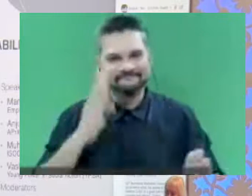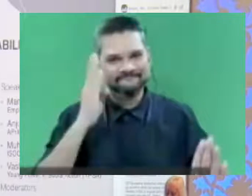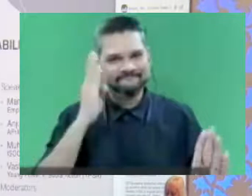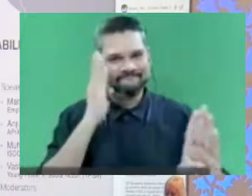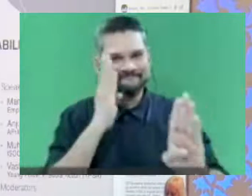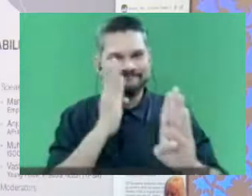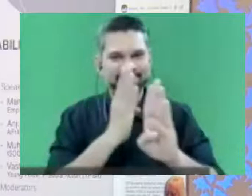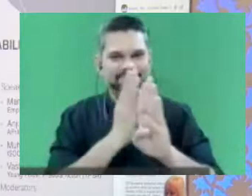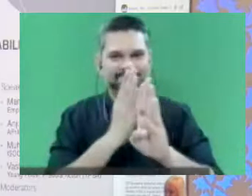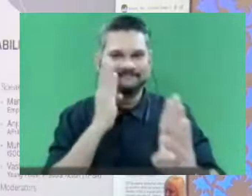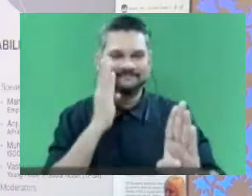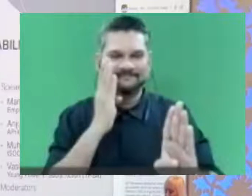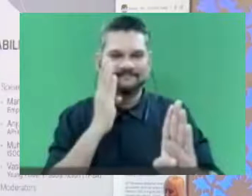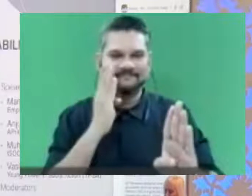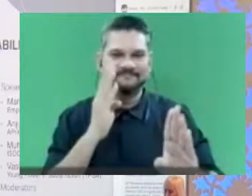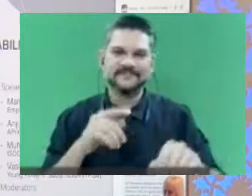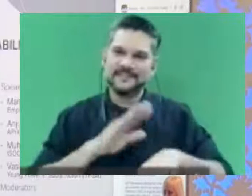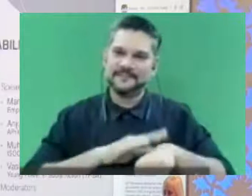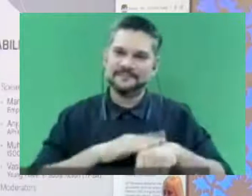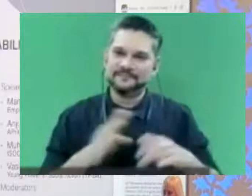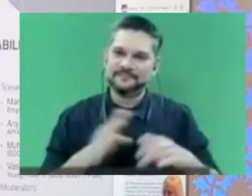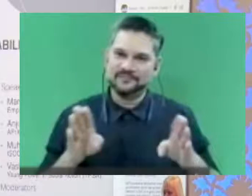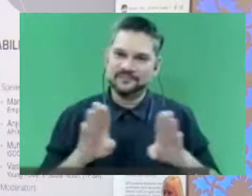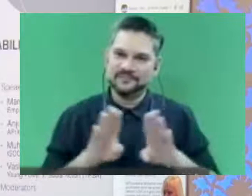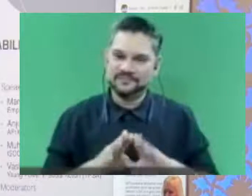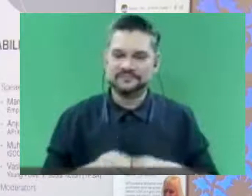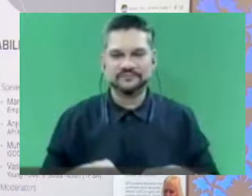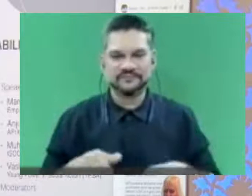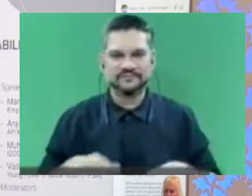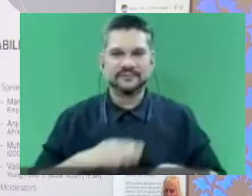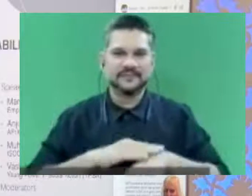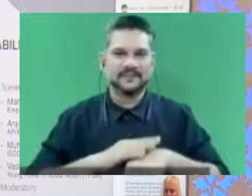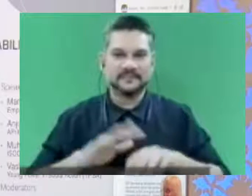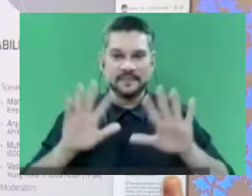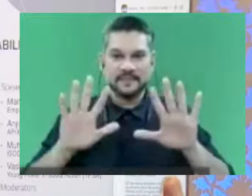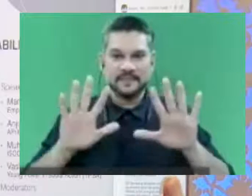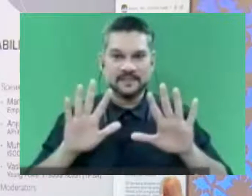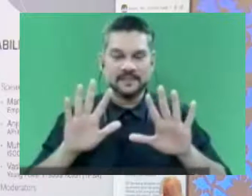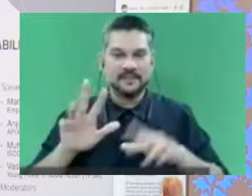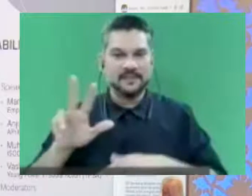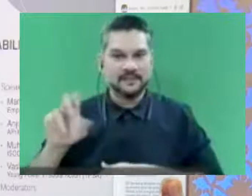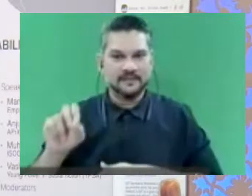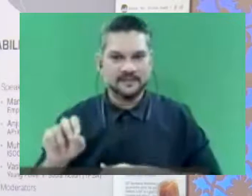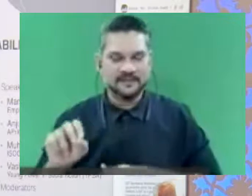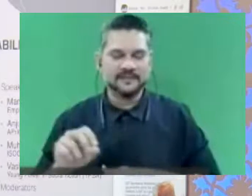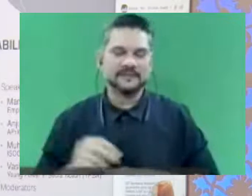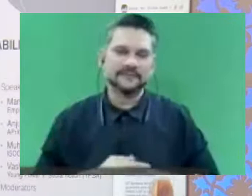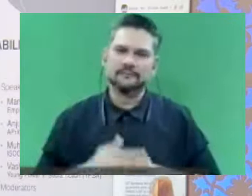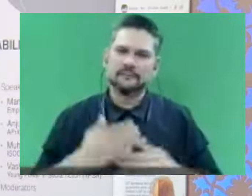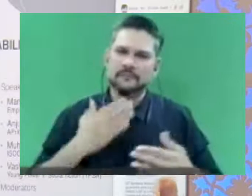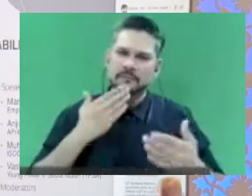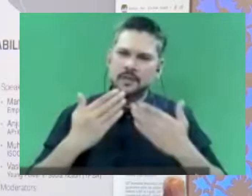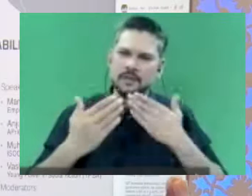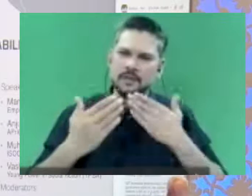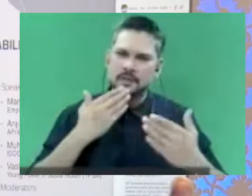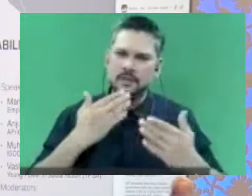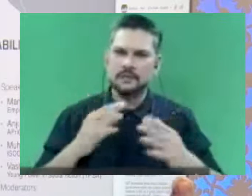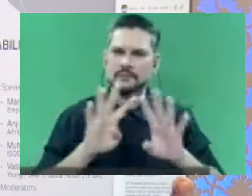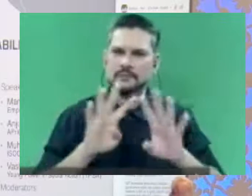the closing time at 10:30. So thank you very much. Thank you very much to the